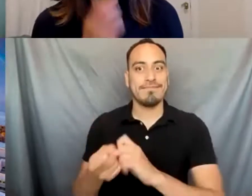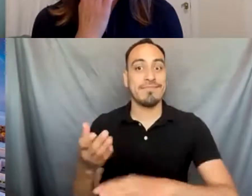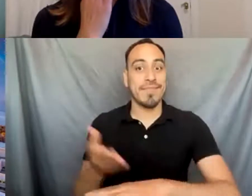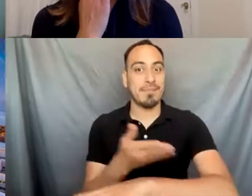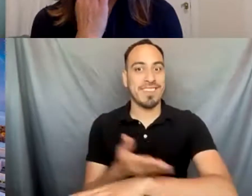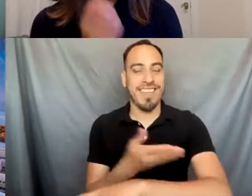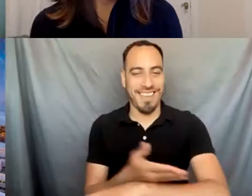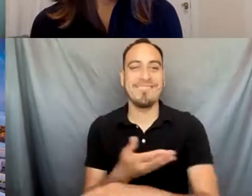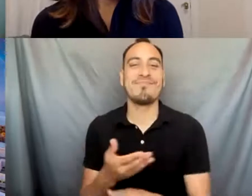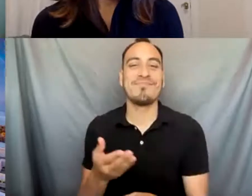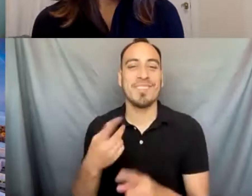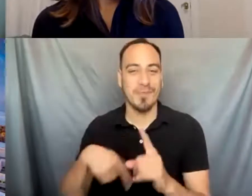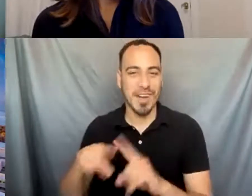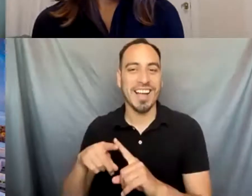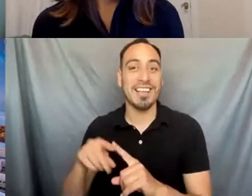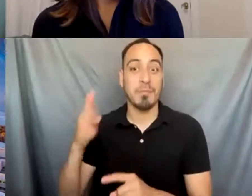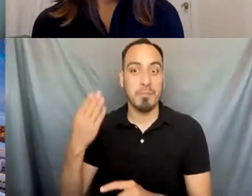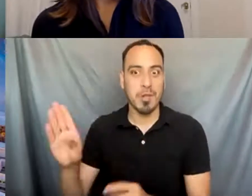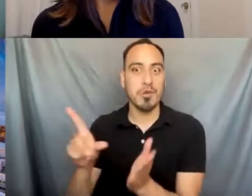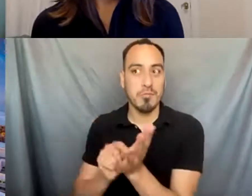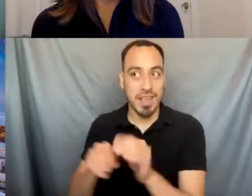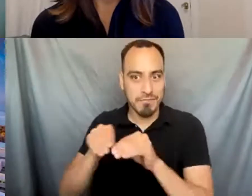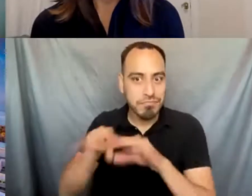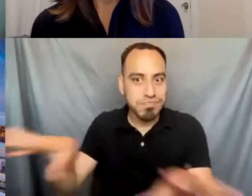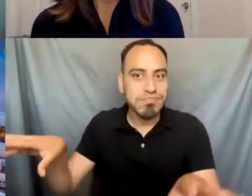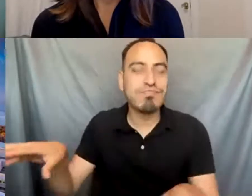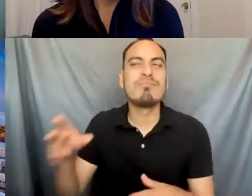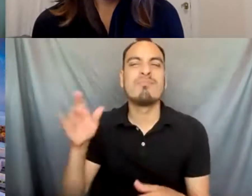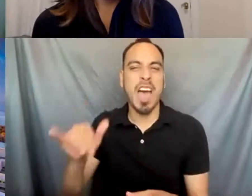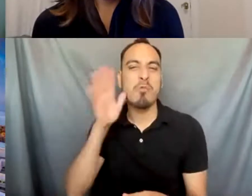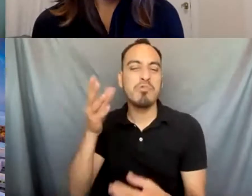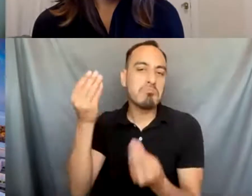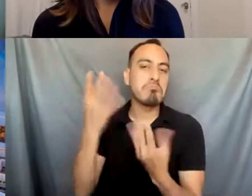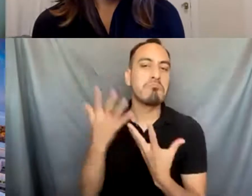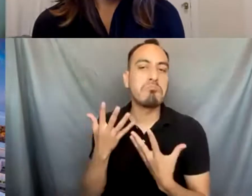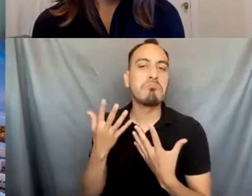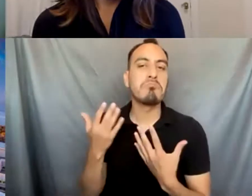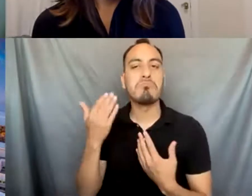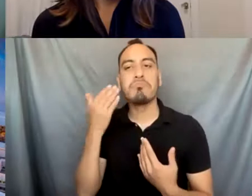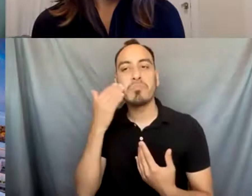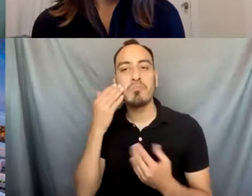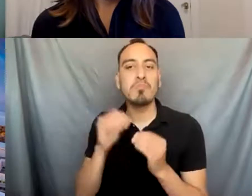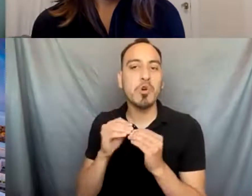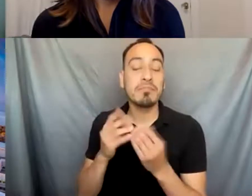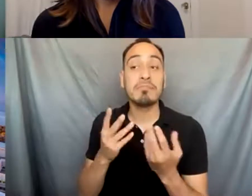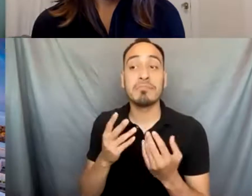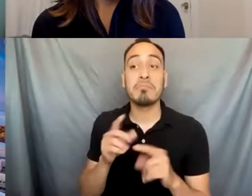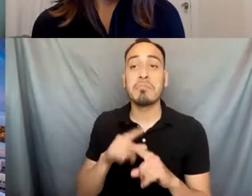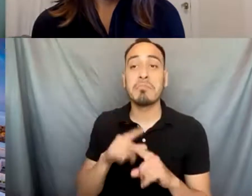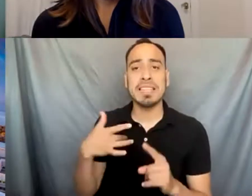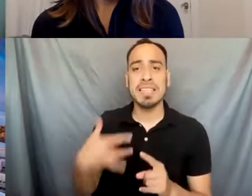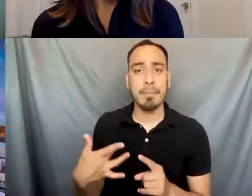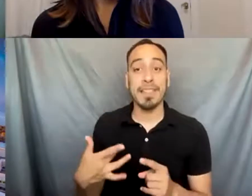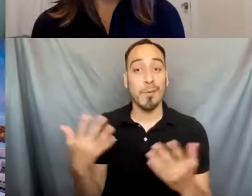align with CDC guidance. So that gives us a pretty good clue what it would look like. And generally that guidance is in terms of vaccinated versus